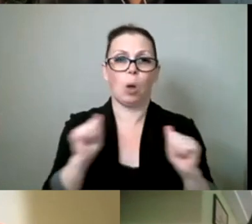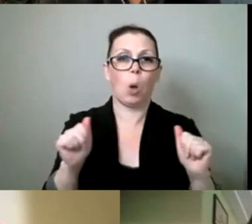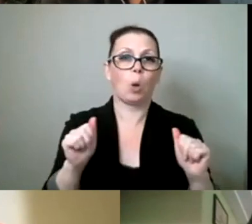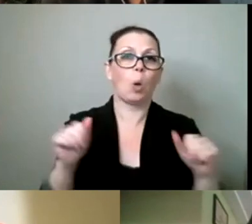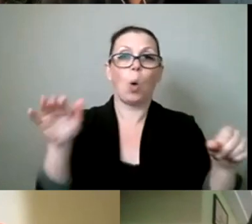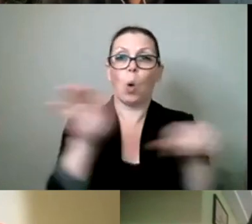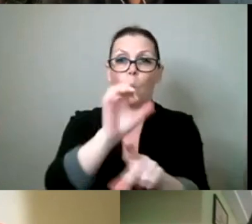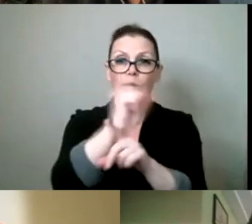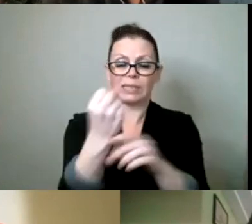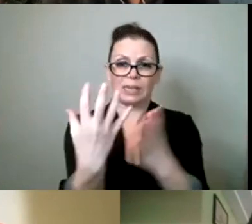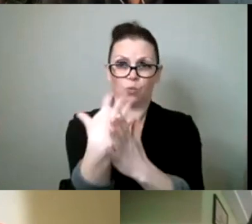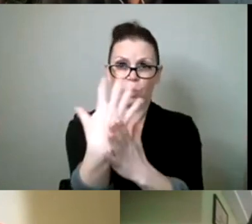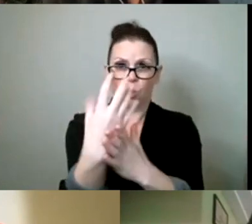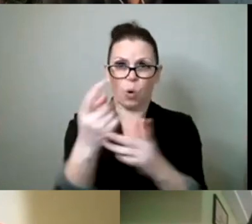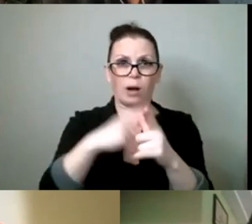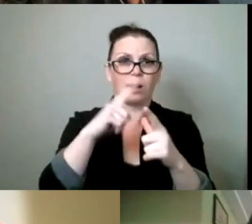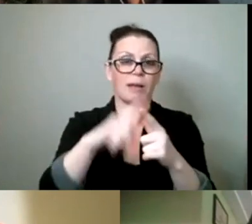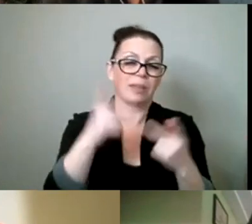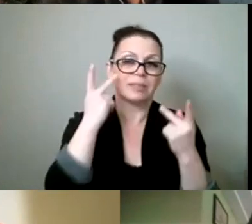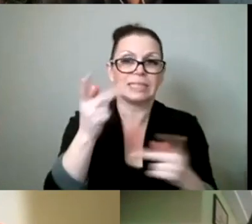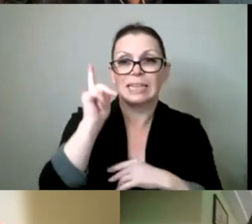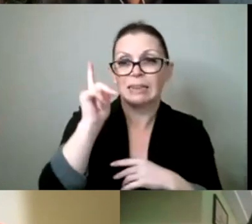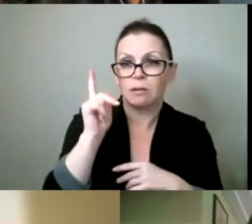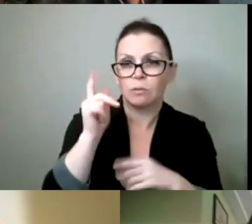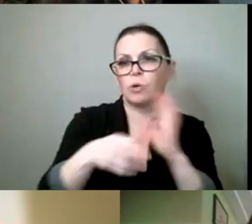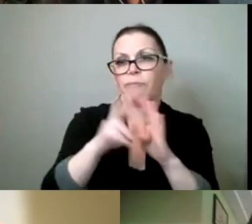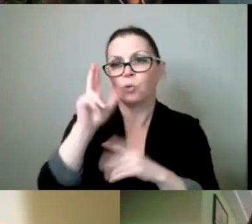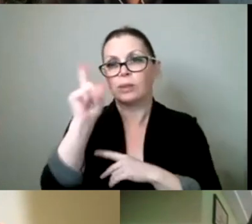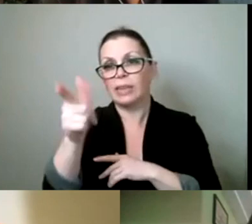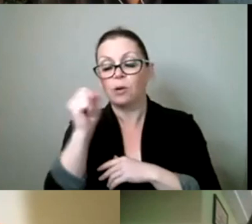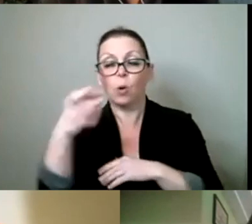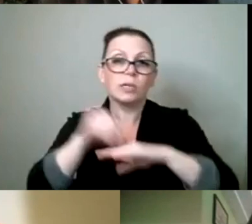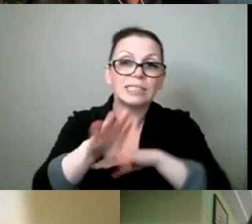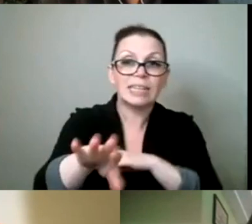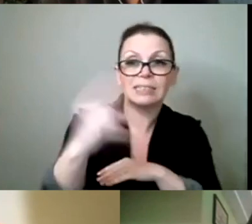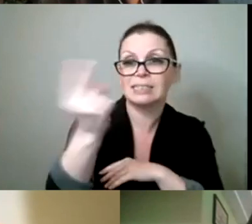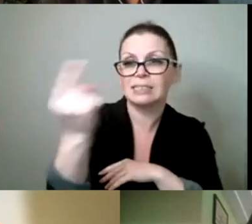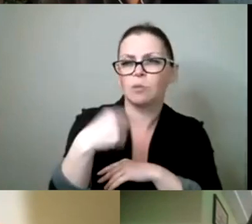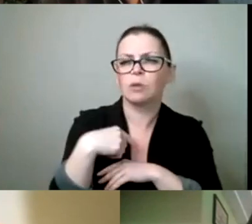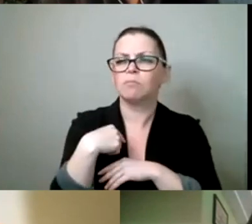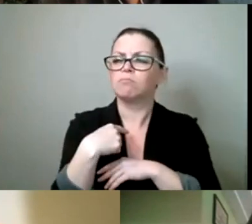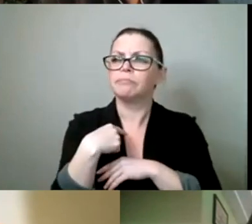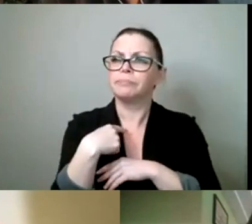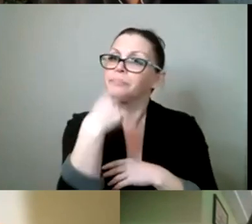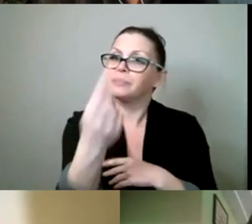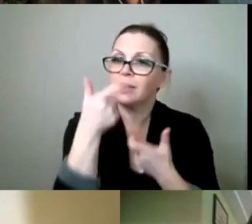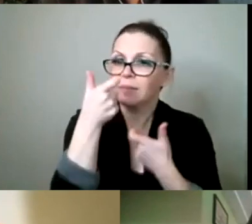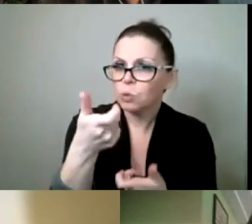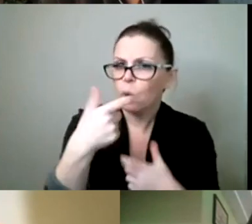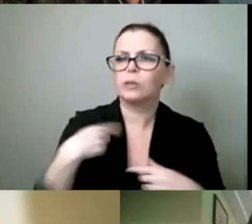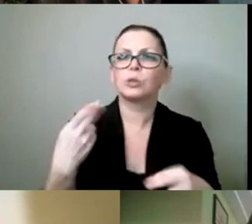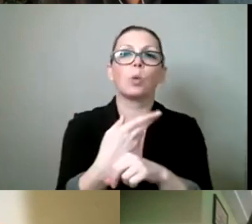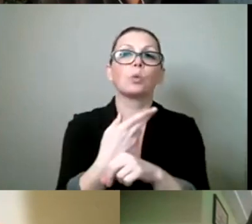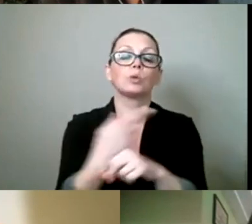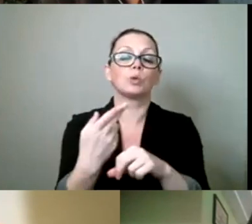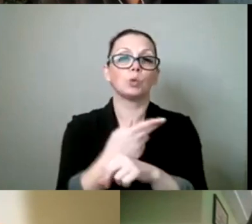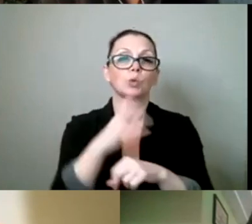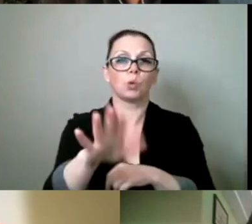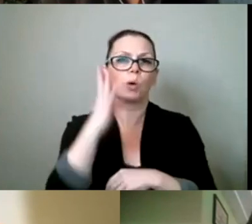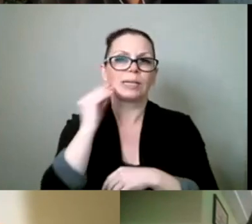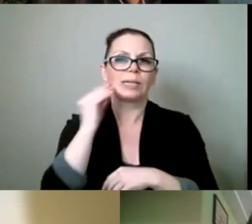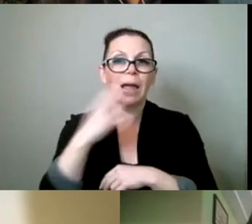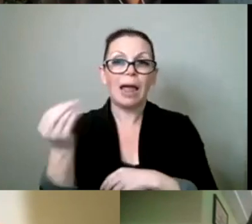later, or just, you know, send it to someone and say, hey, listen to this. So, I mean, just use your experience and just, you know,